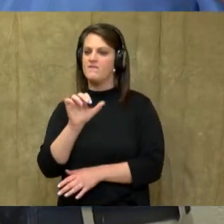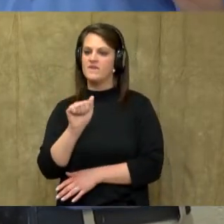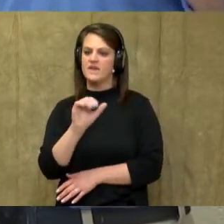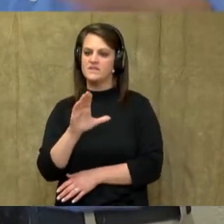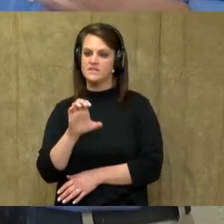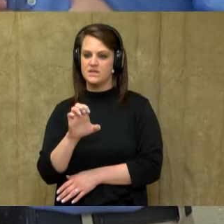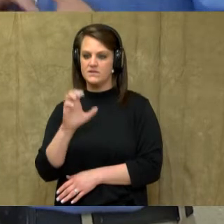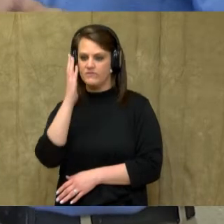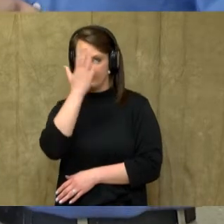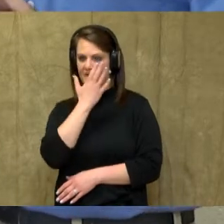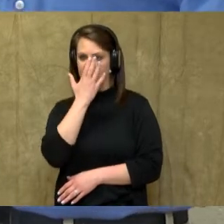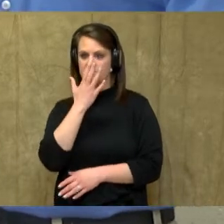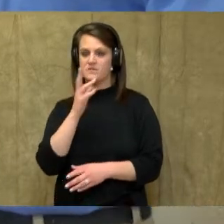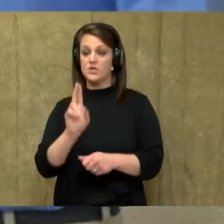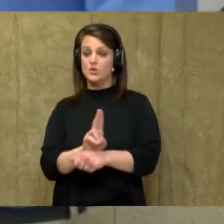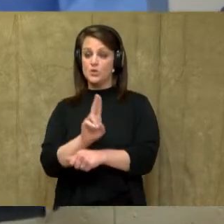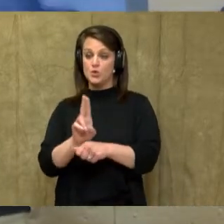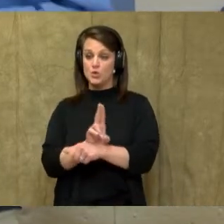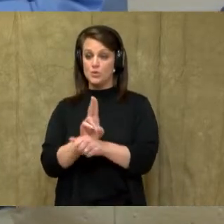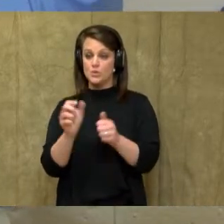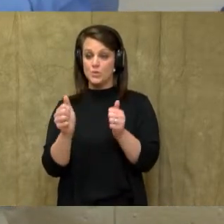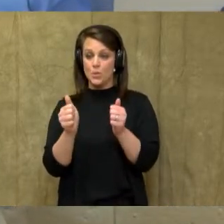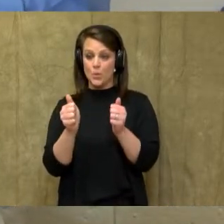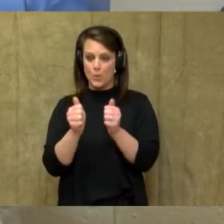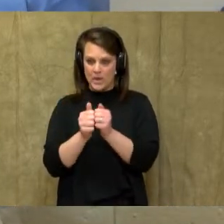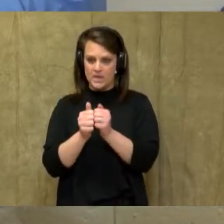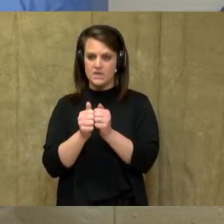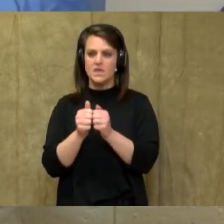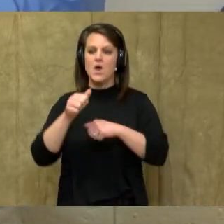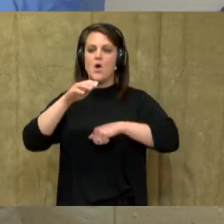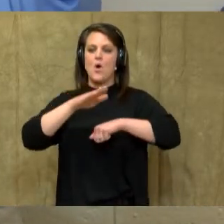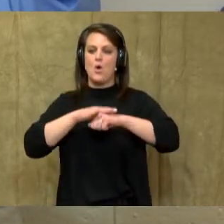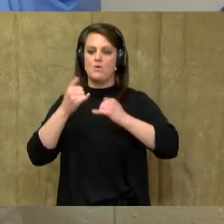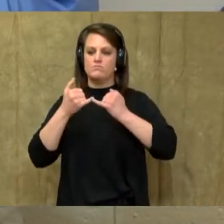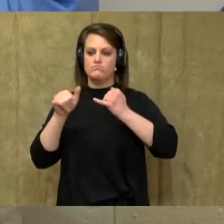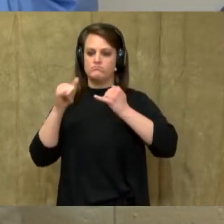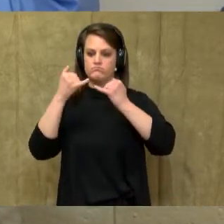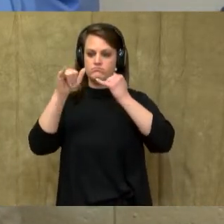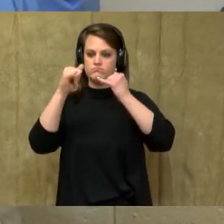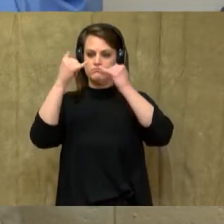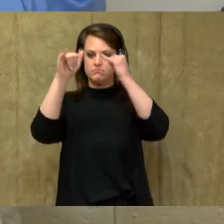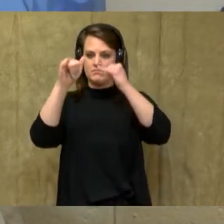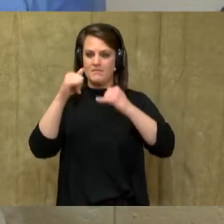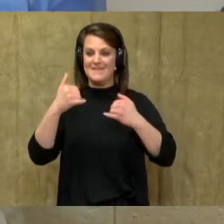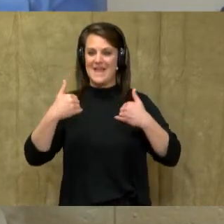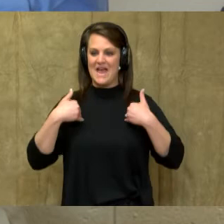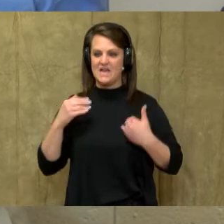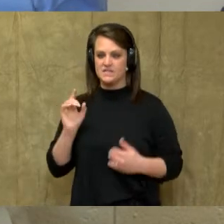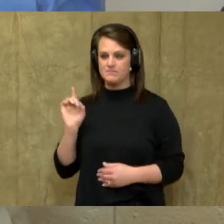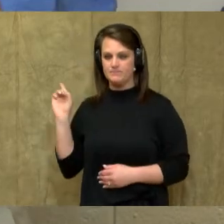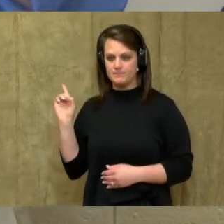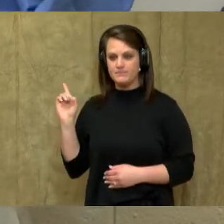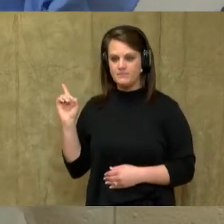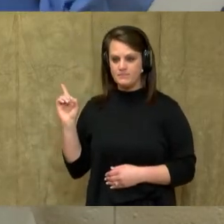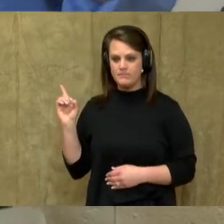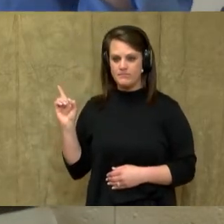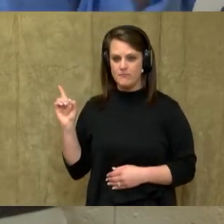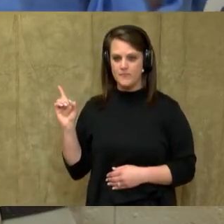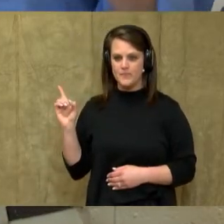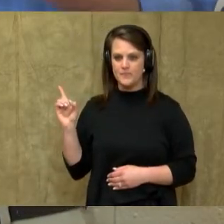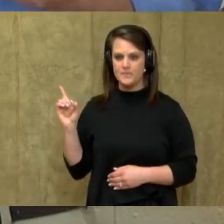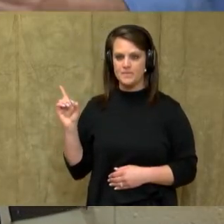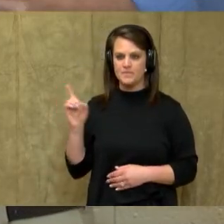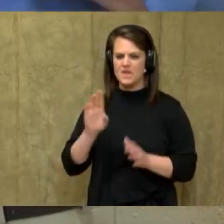these only work when you're on a staff that has a treble clef. As